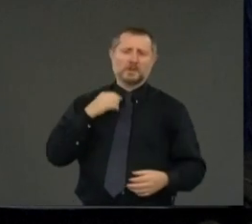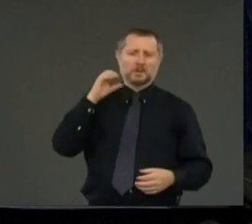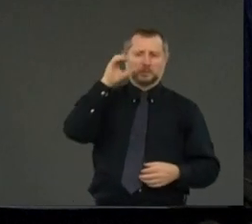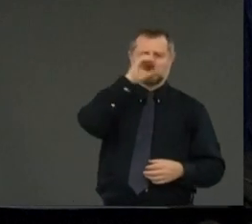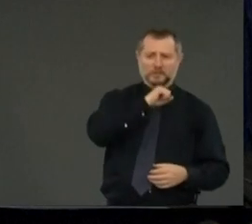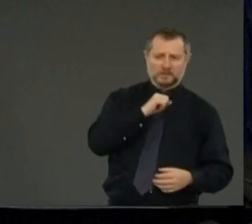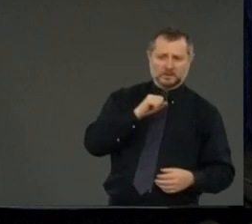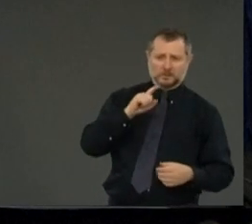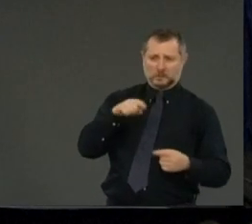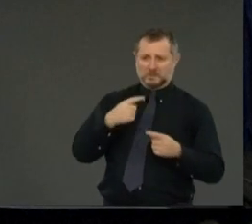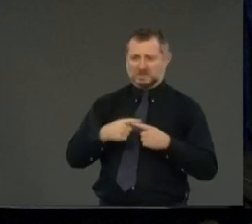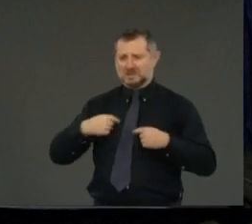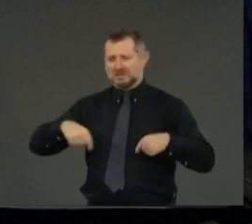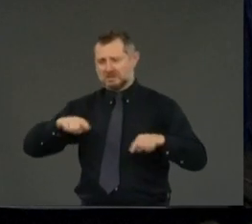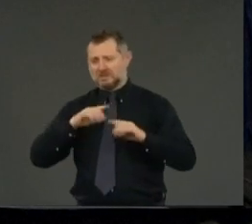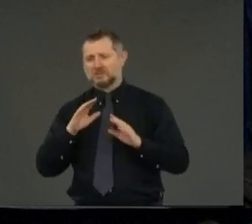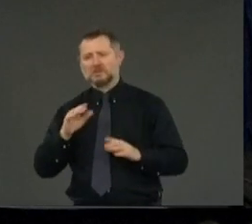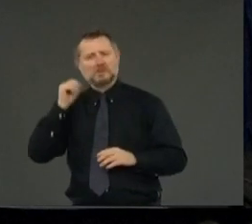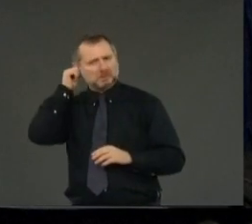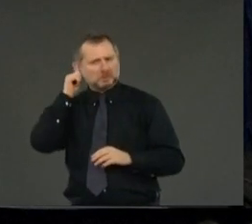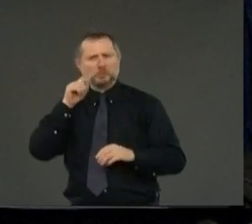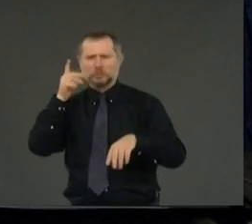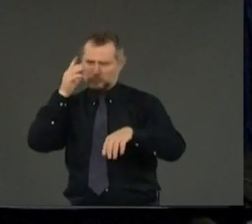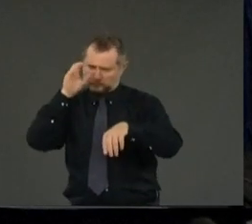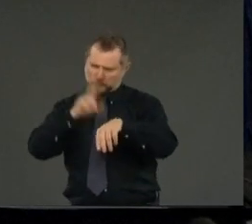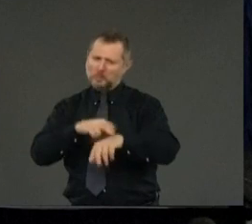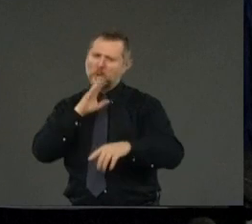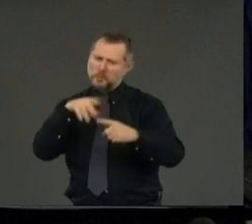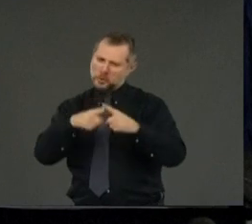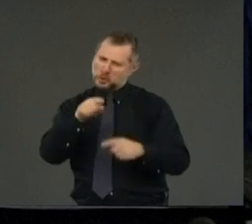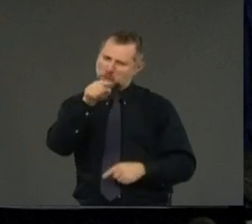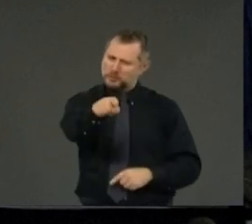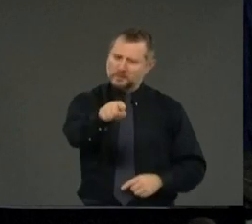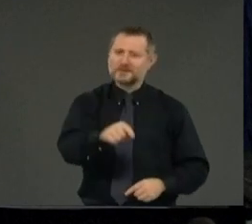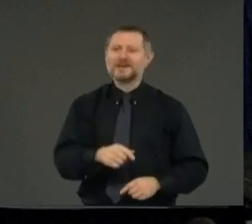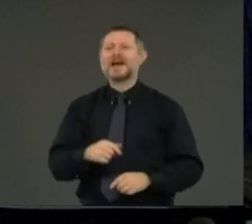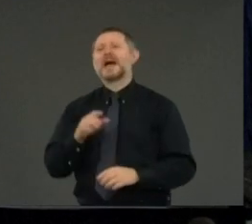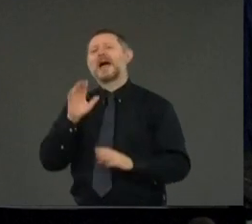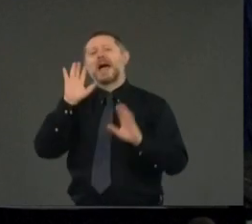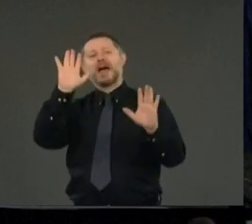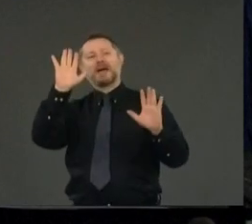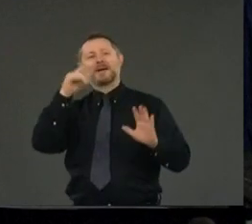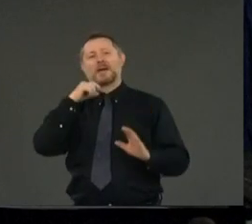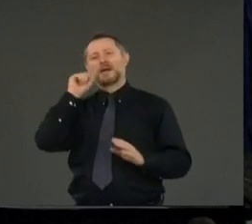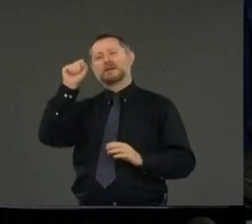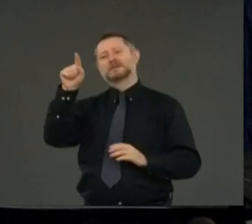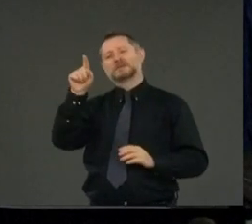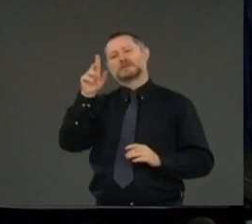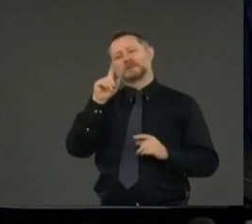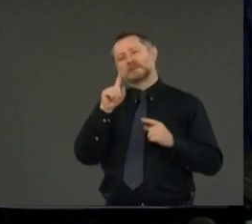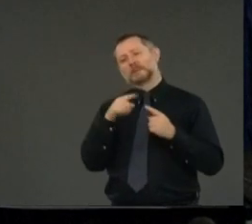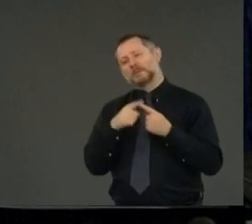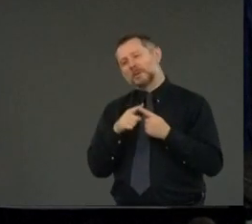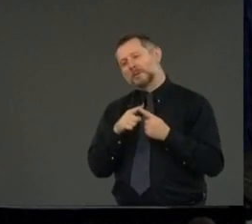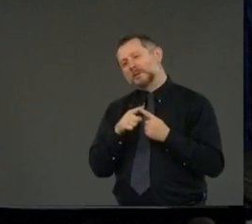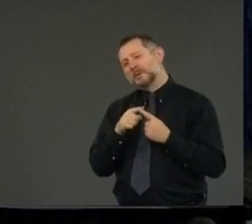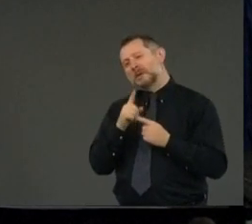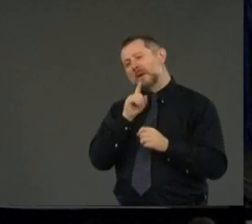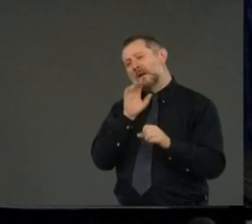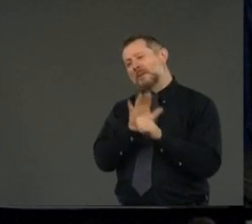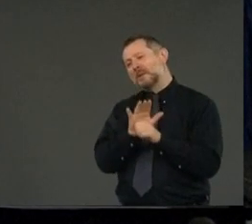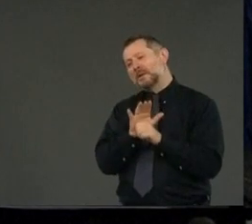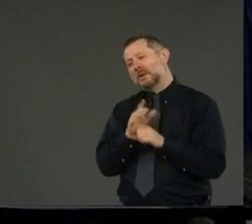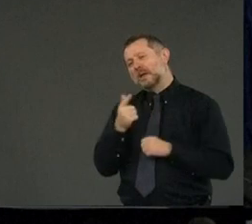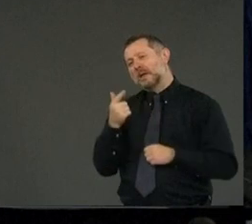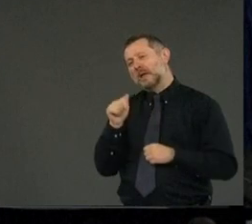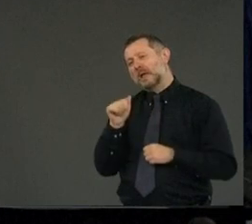know that. I just wanted to ask you about the Supreme Court recent rulings, not only DACA, but also the affirmation of gay rights. Are you